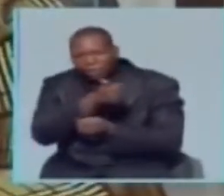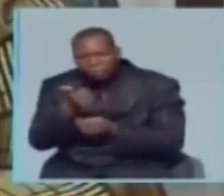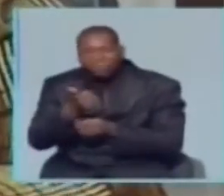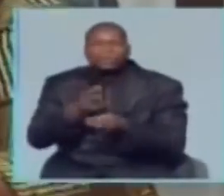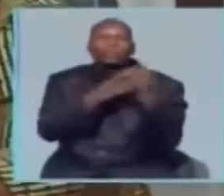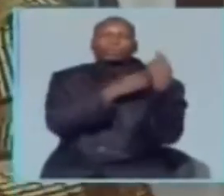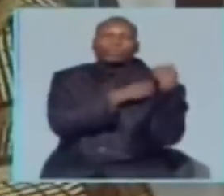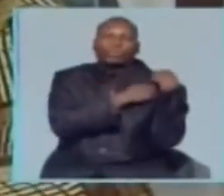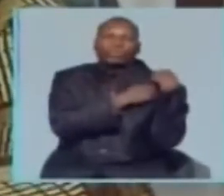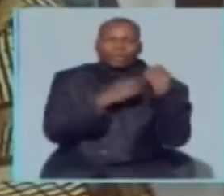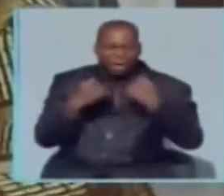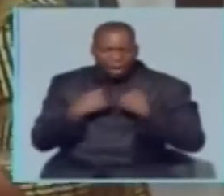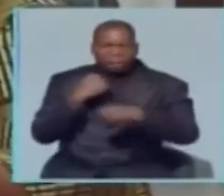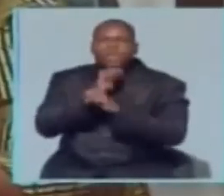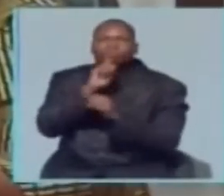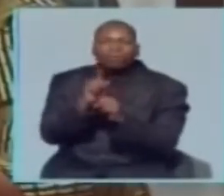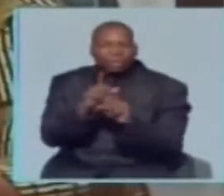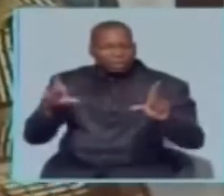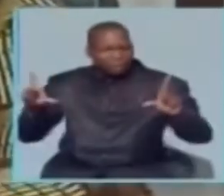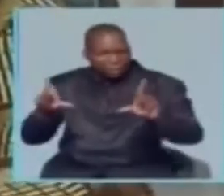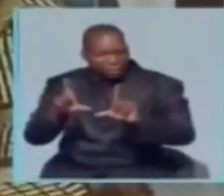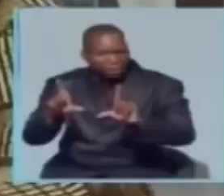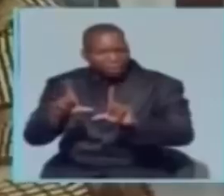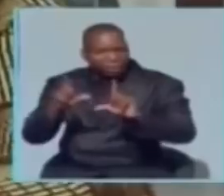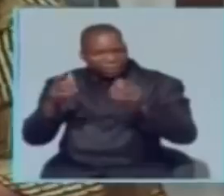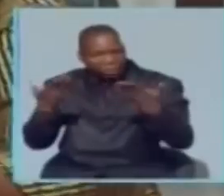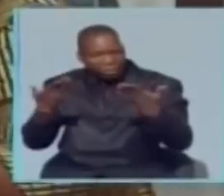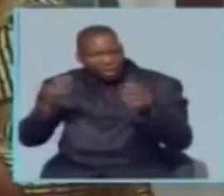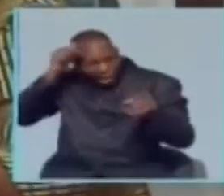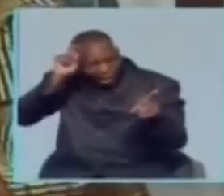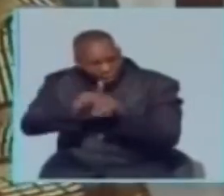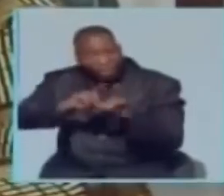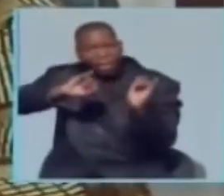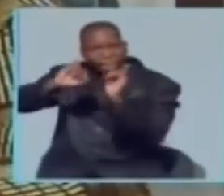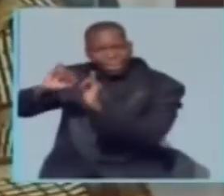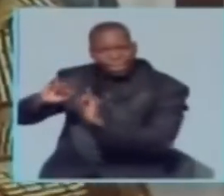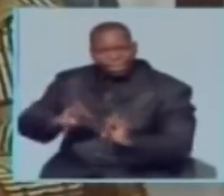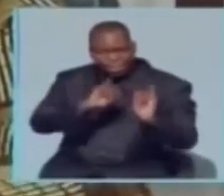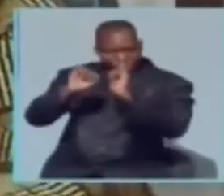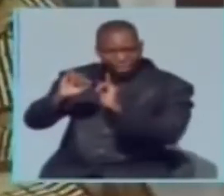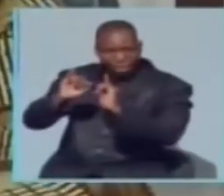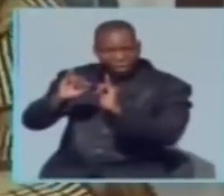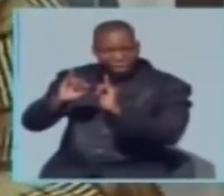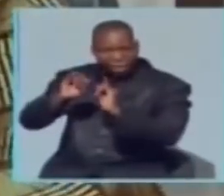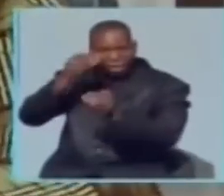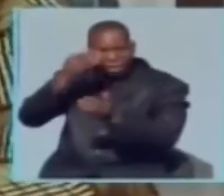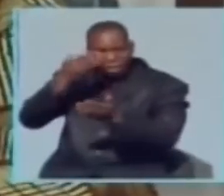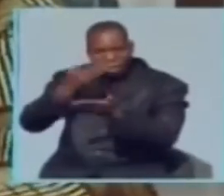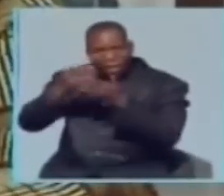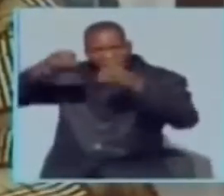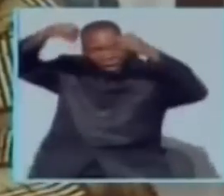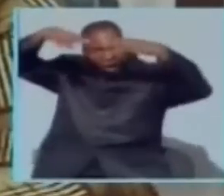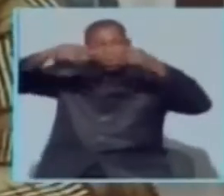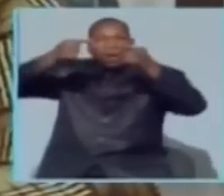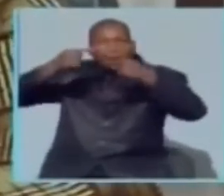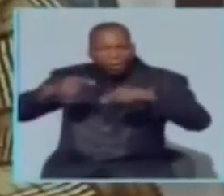making sure that these licenses, these implementation agreements, the power purchase agreements become a reality. So whether it